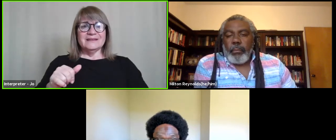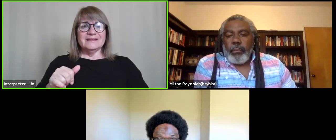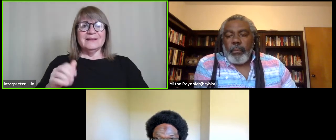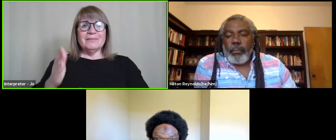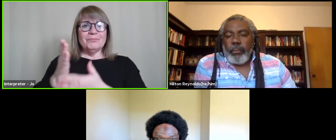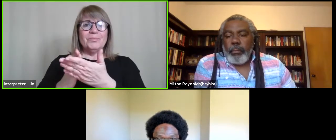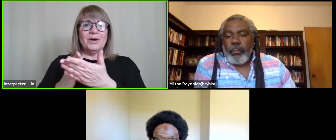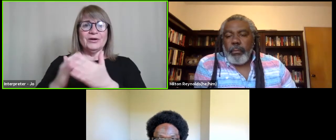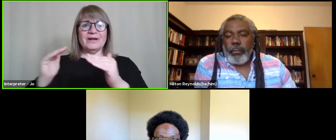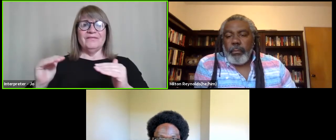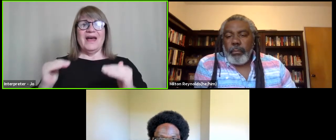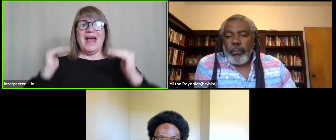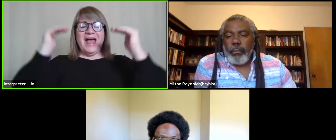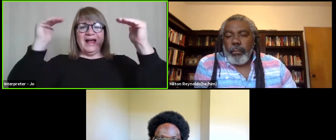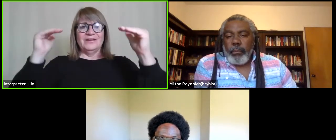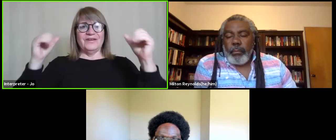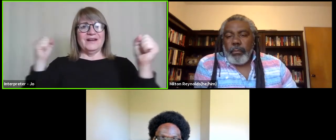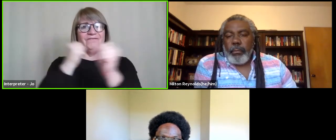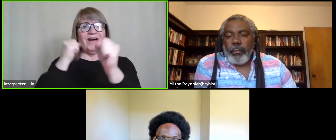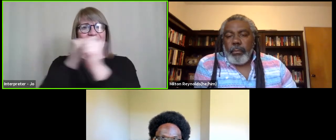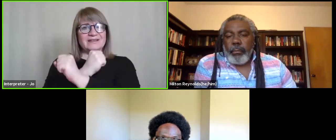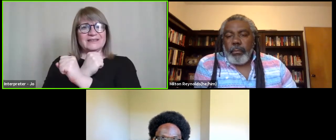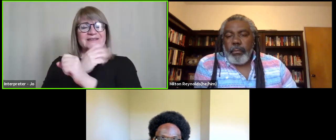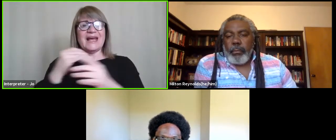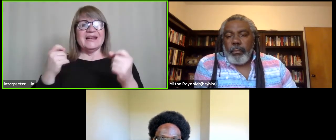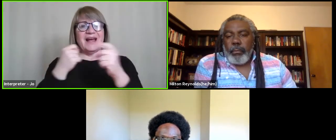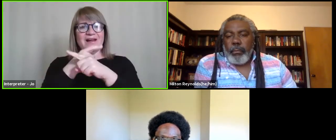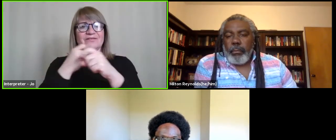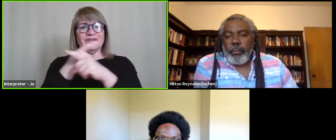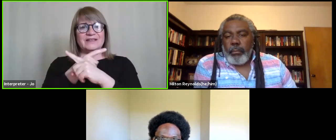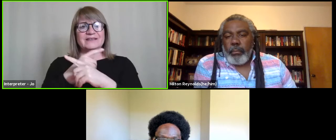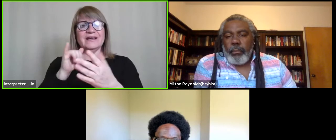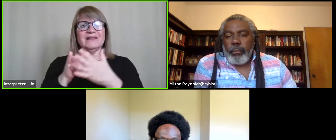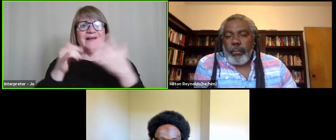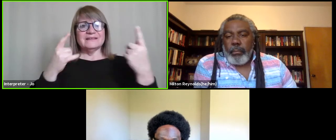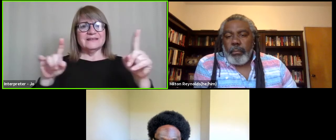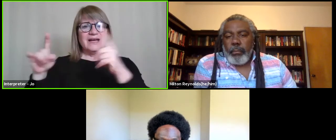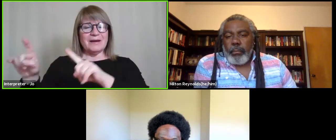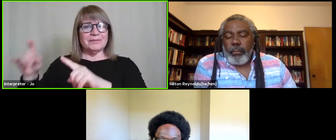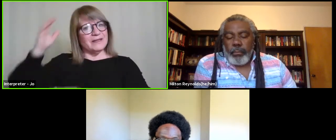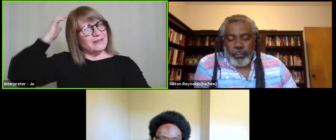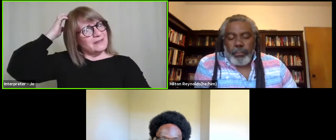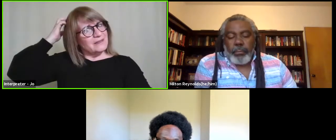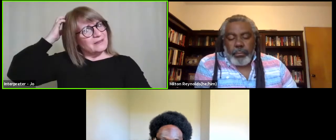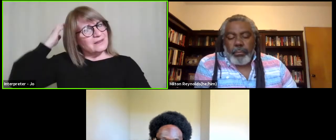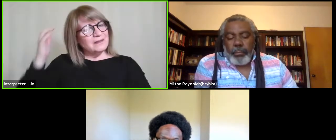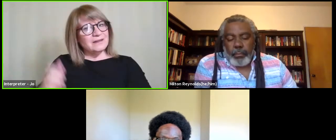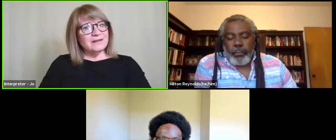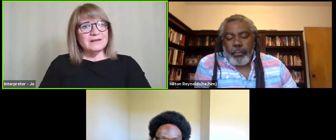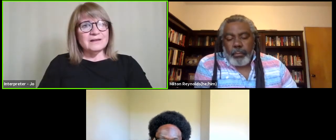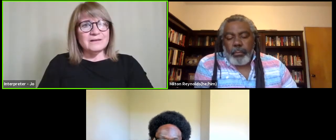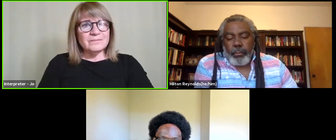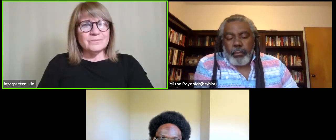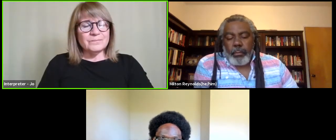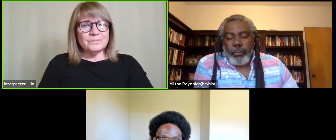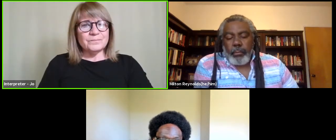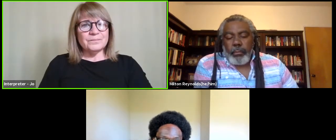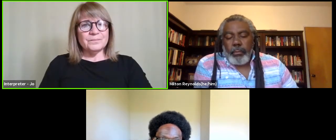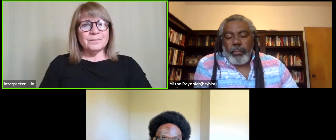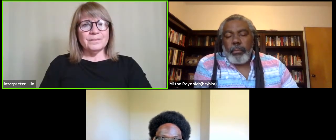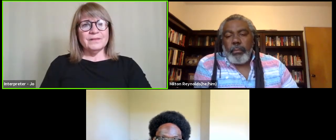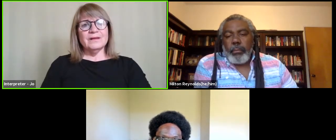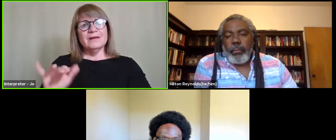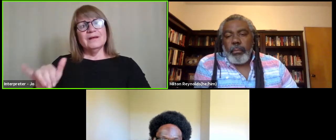how and with conflict that is to say that not only is it part of a broader conversation of continuing to blame